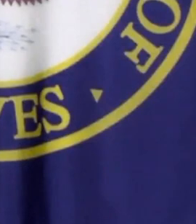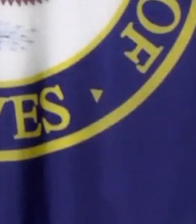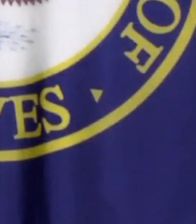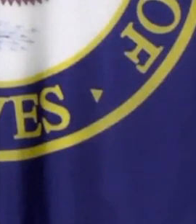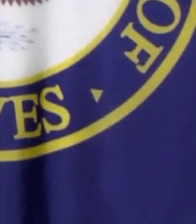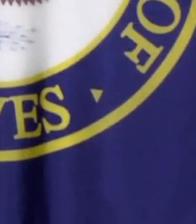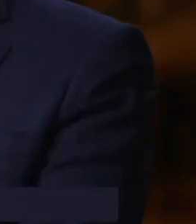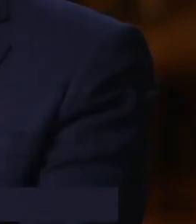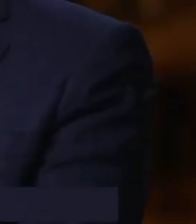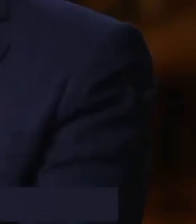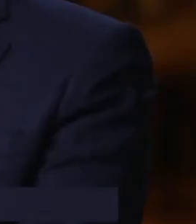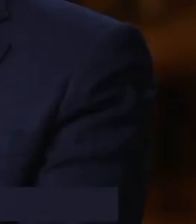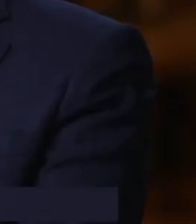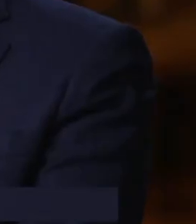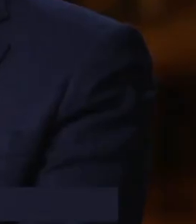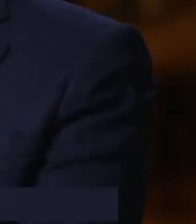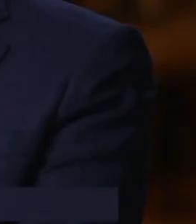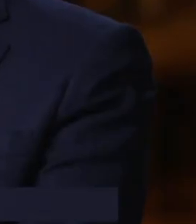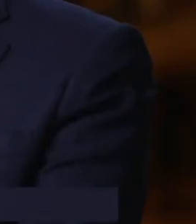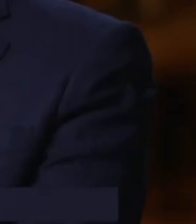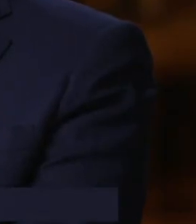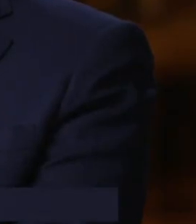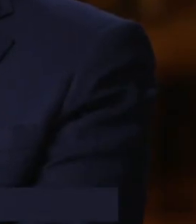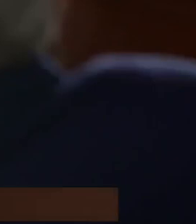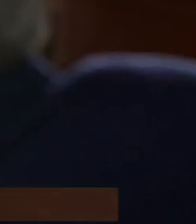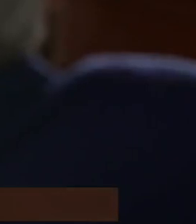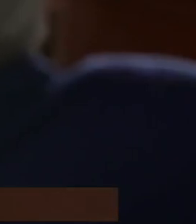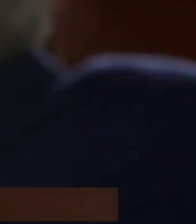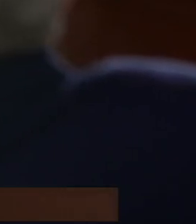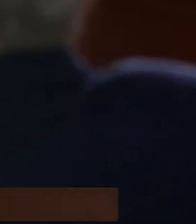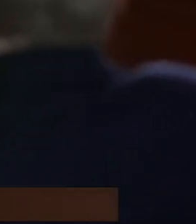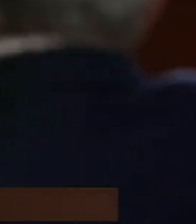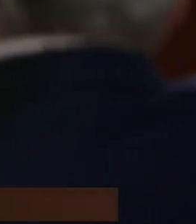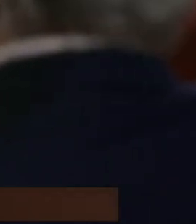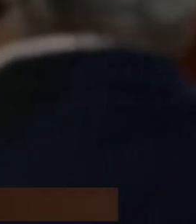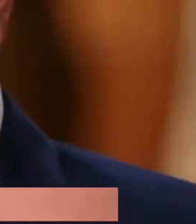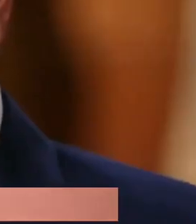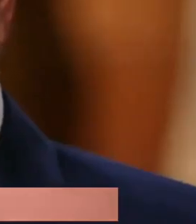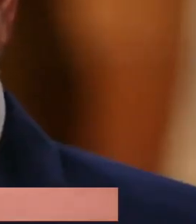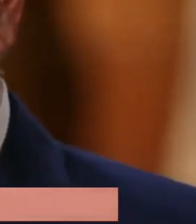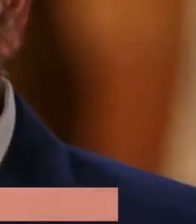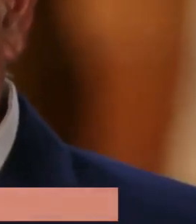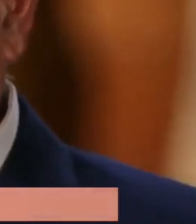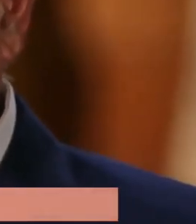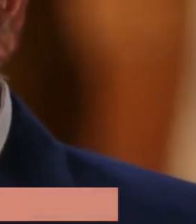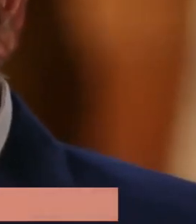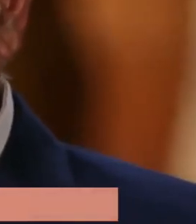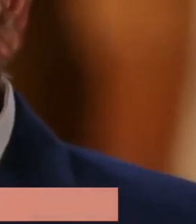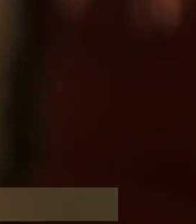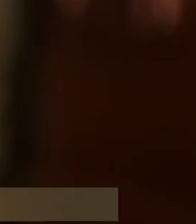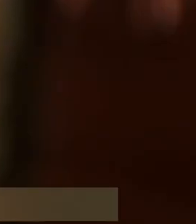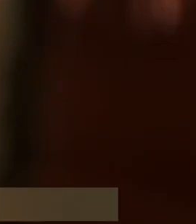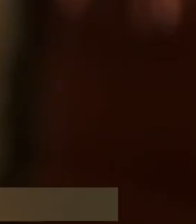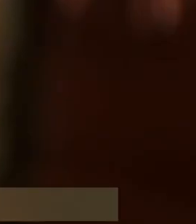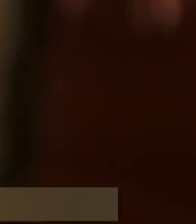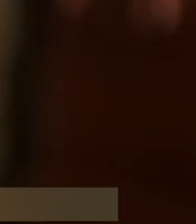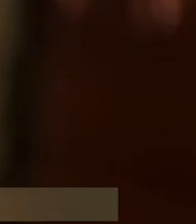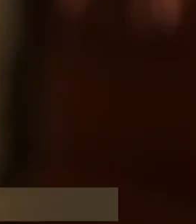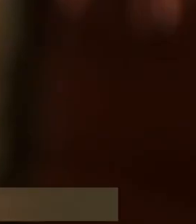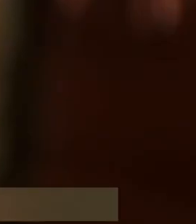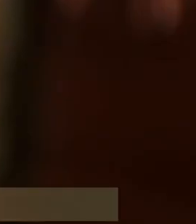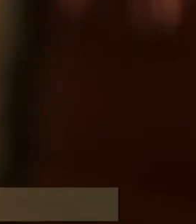will do what we say. No, no. El señor legislador. Johnson.